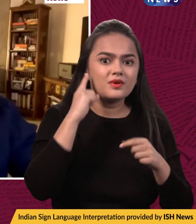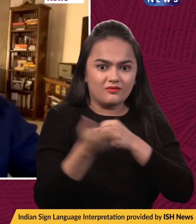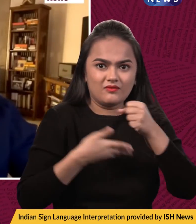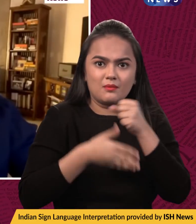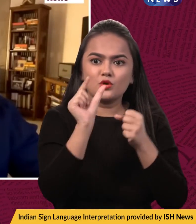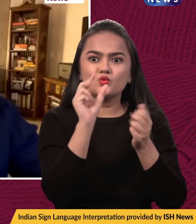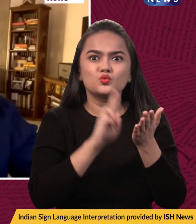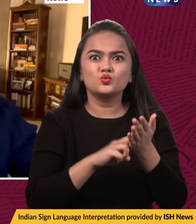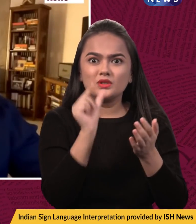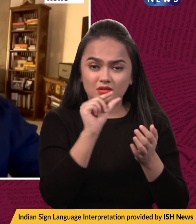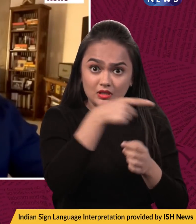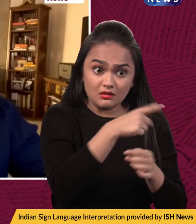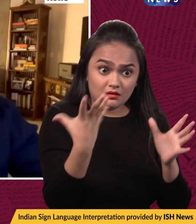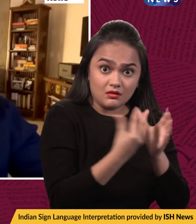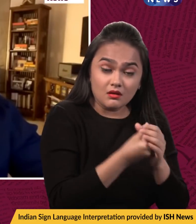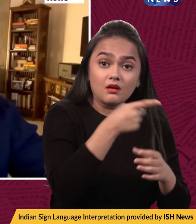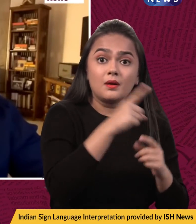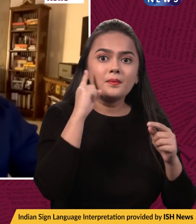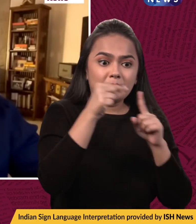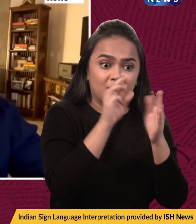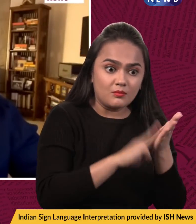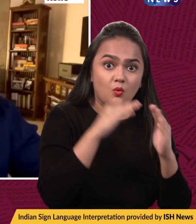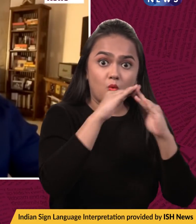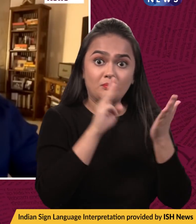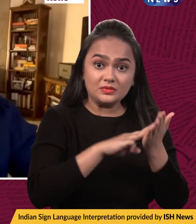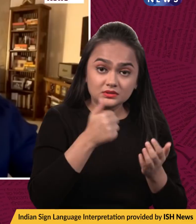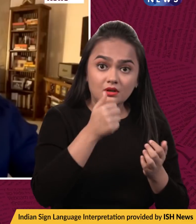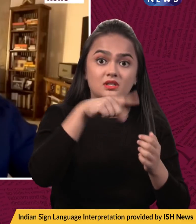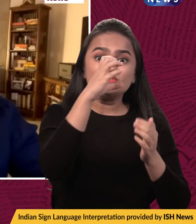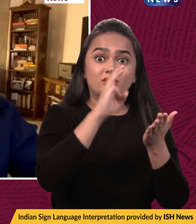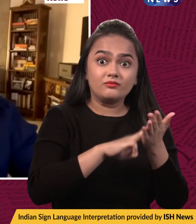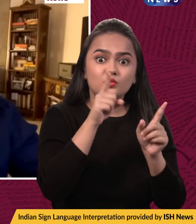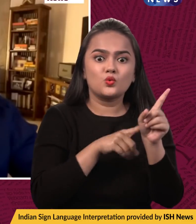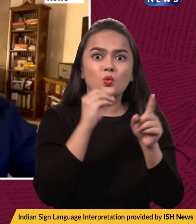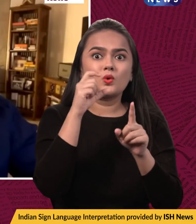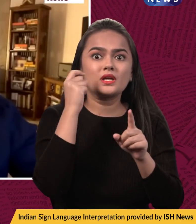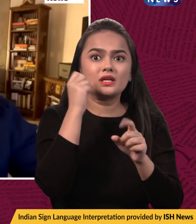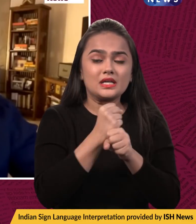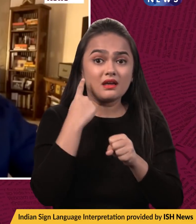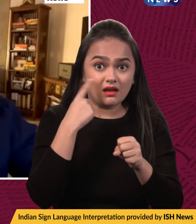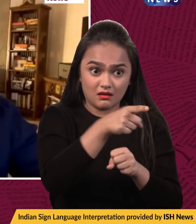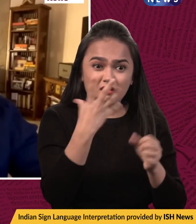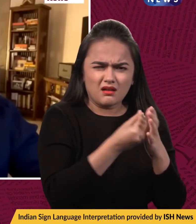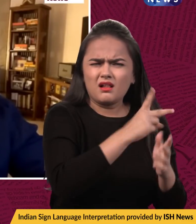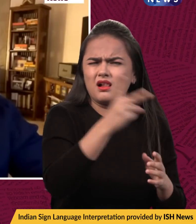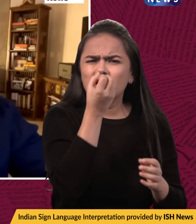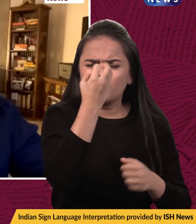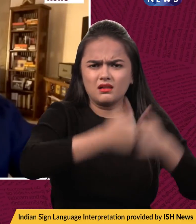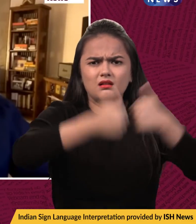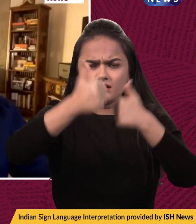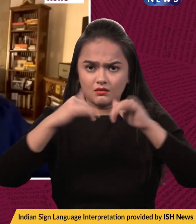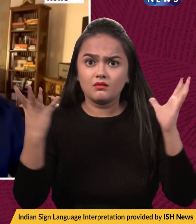unions burnt effigies of the Prime Minister, the Home Minister and the Chief Minister of Uttar Pradesh, Yogi Adityanath, among other BJP leaders